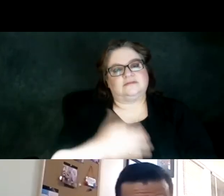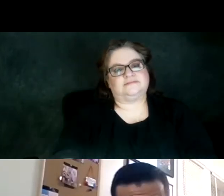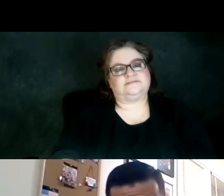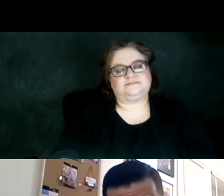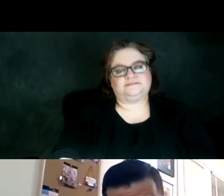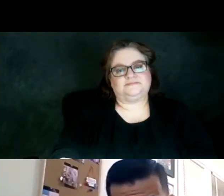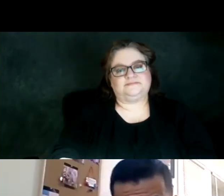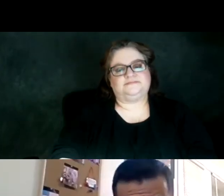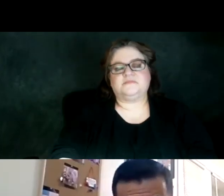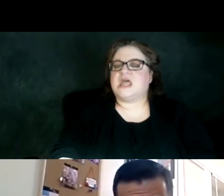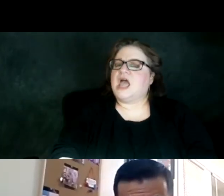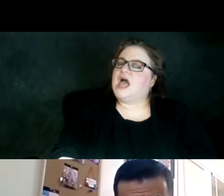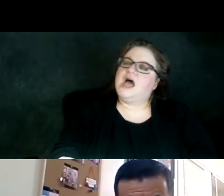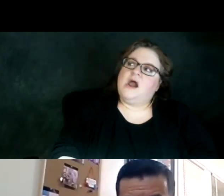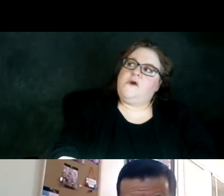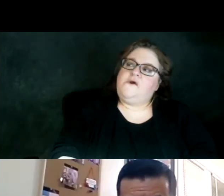Well, I think